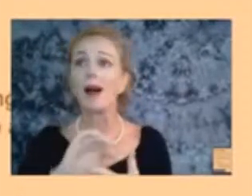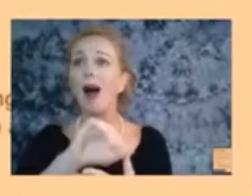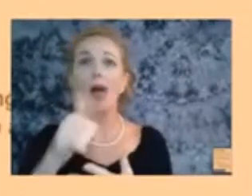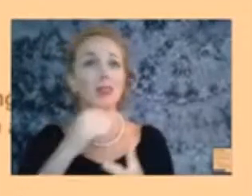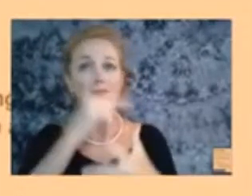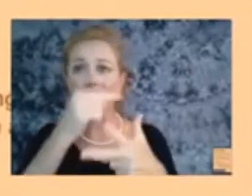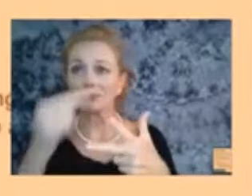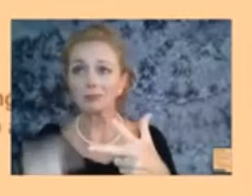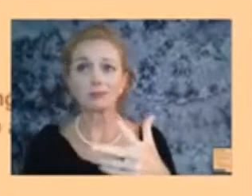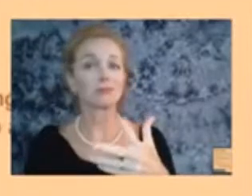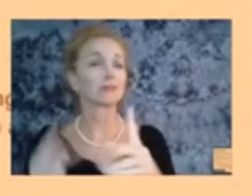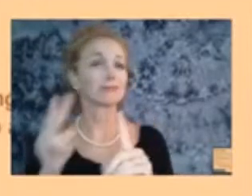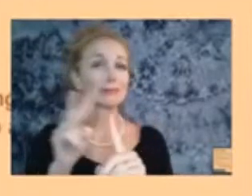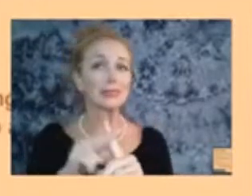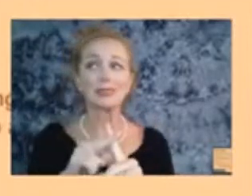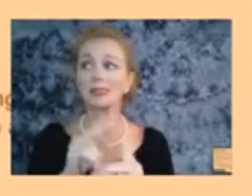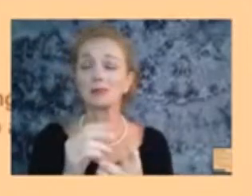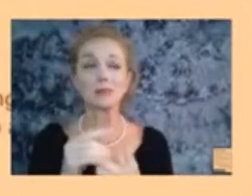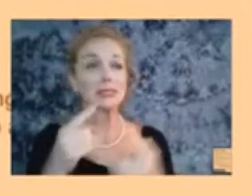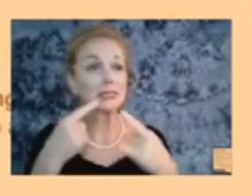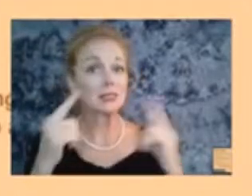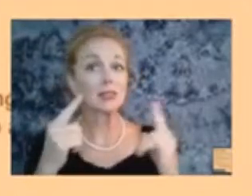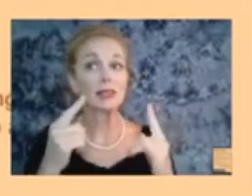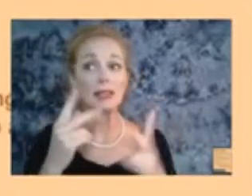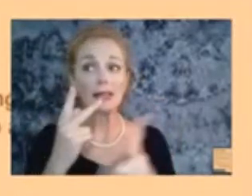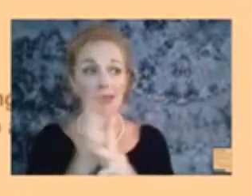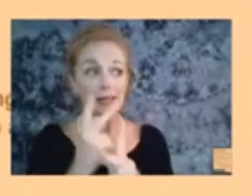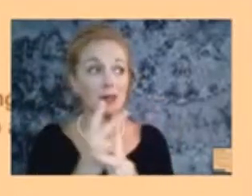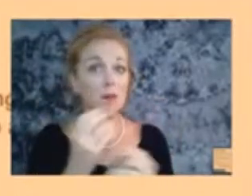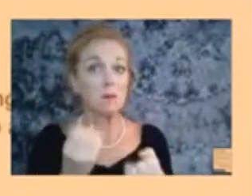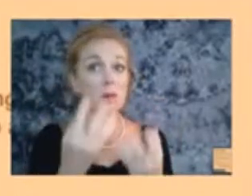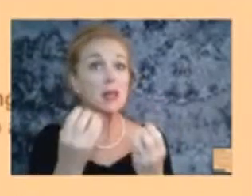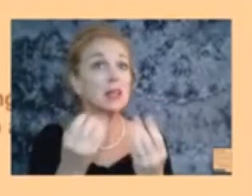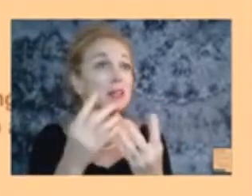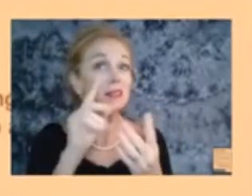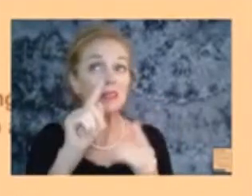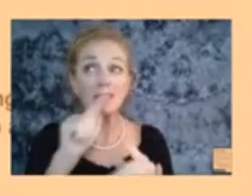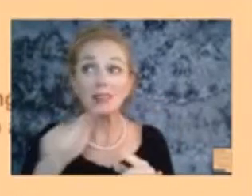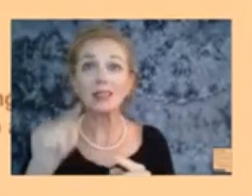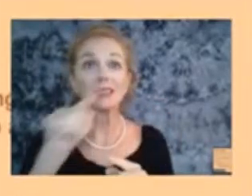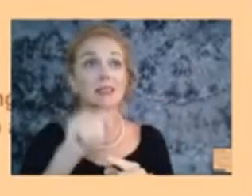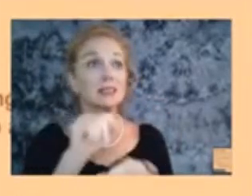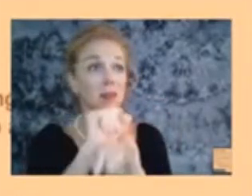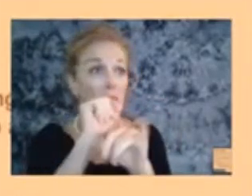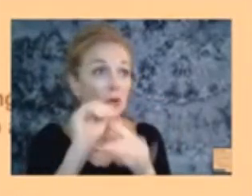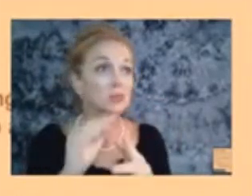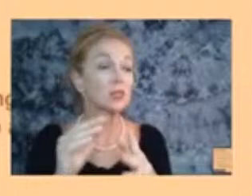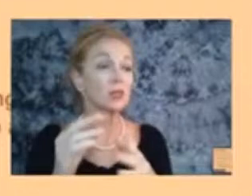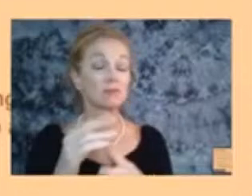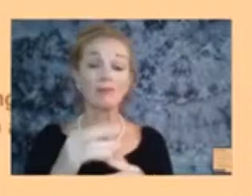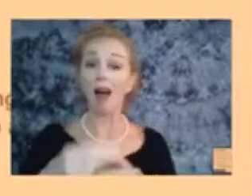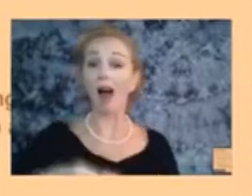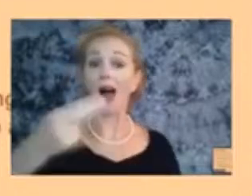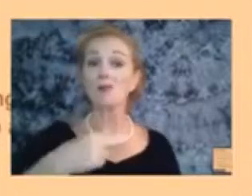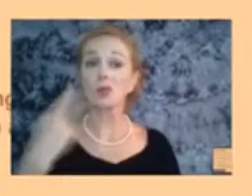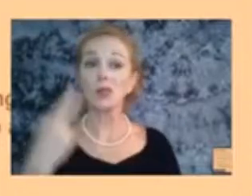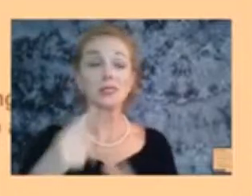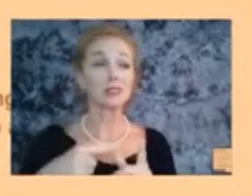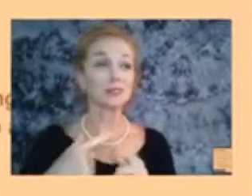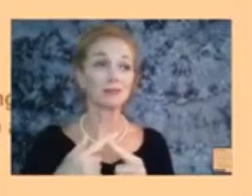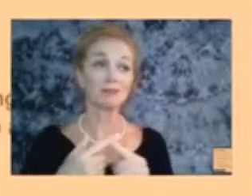able to successfully keep many of these employees who are at risk in a status that they would only be facing a partial